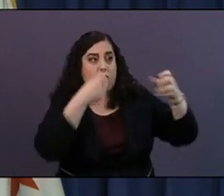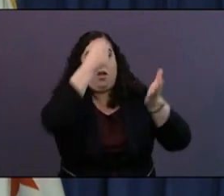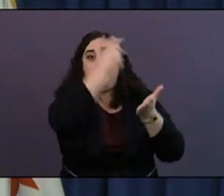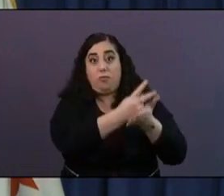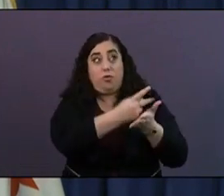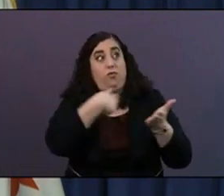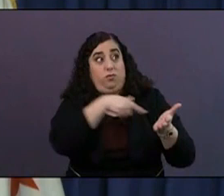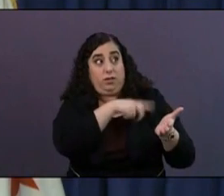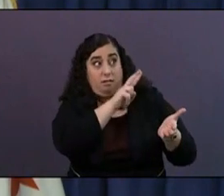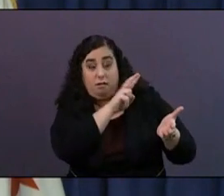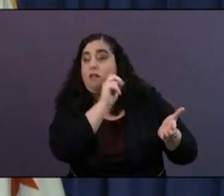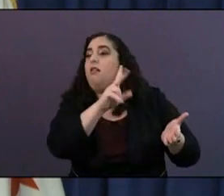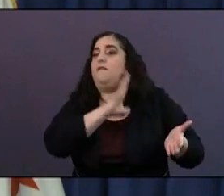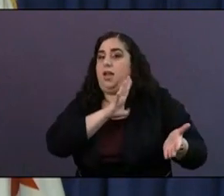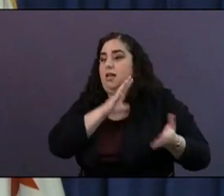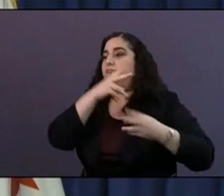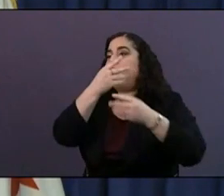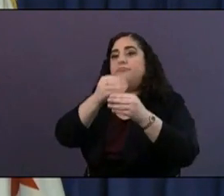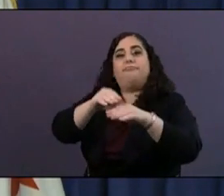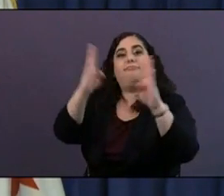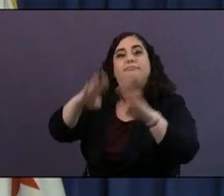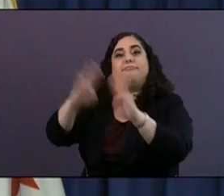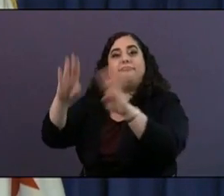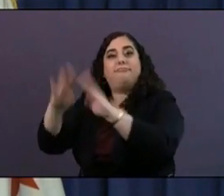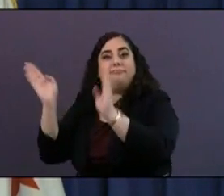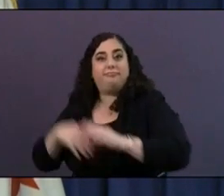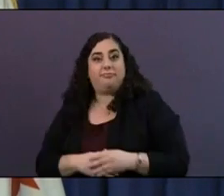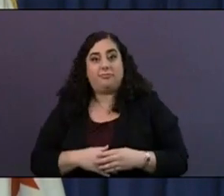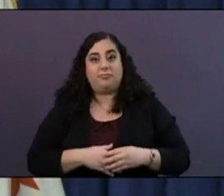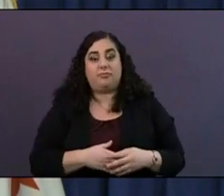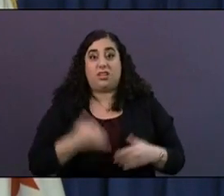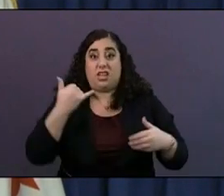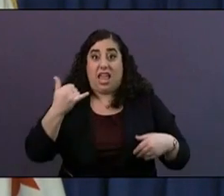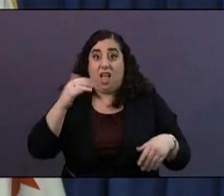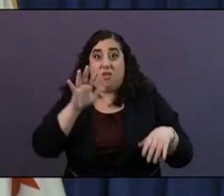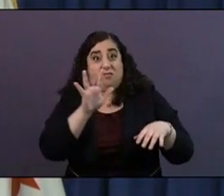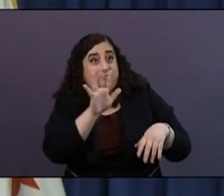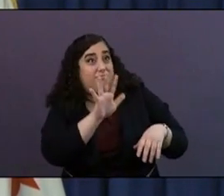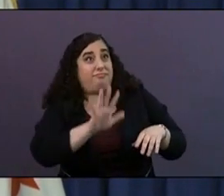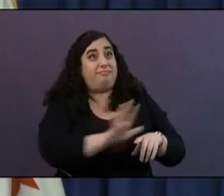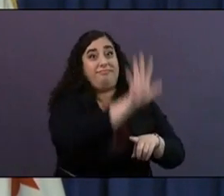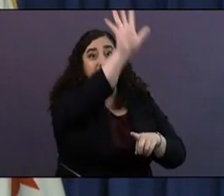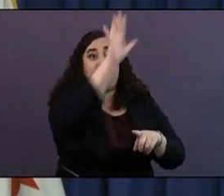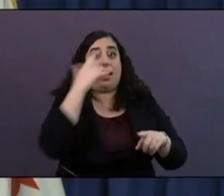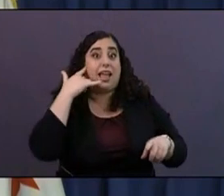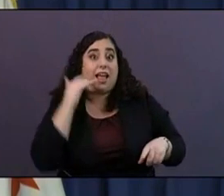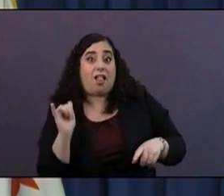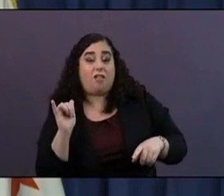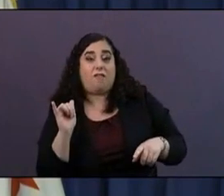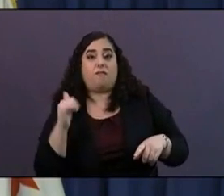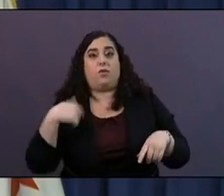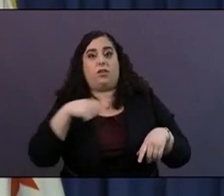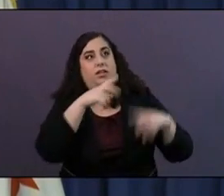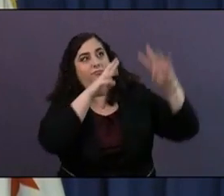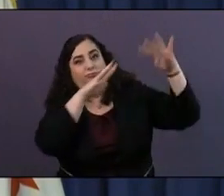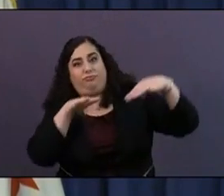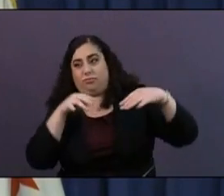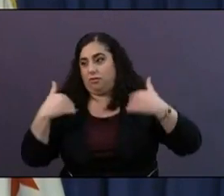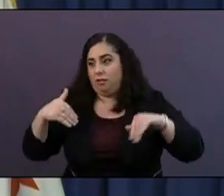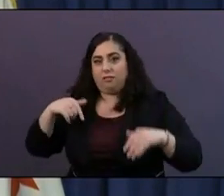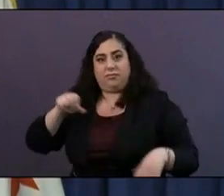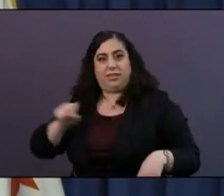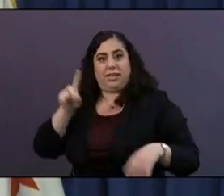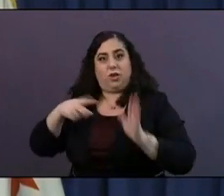for safely to reopen beaches all across the state. We convened the Recovery Advisory Group, a group